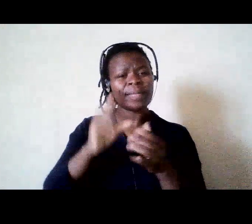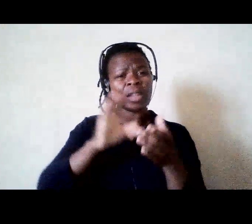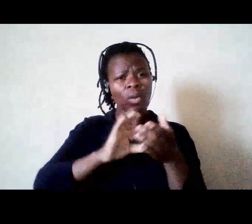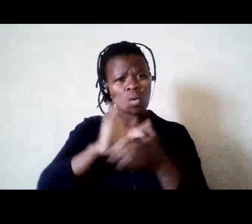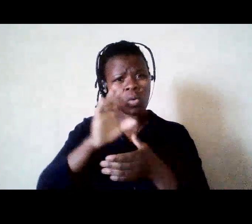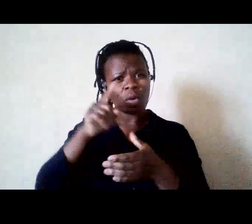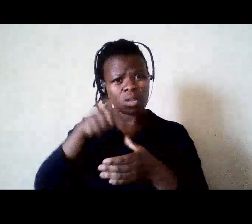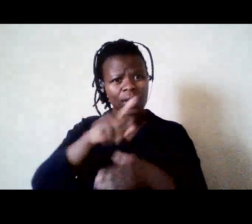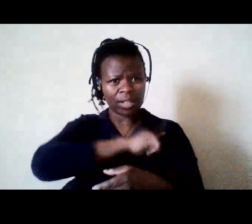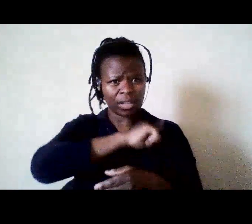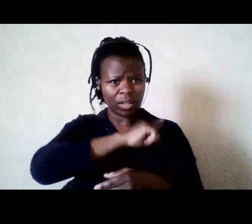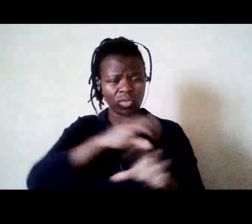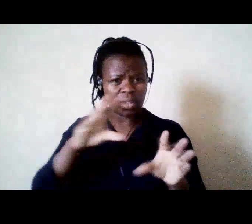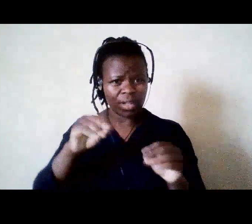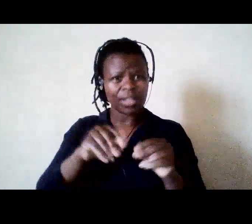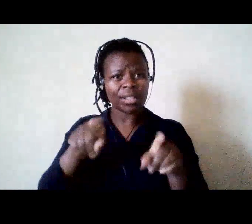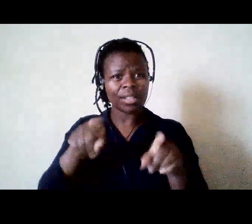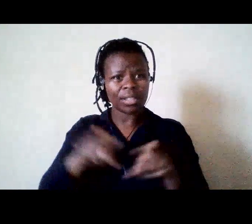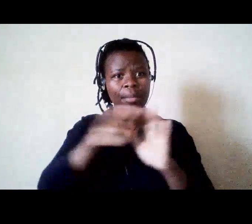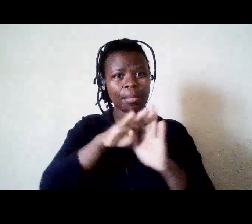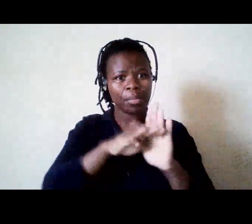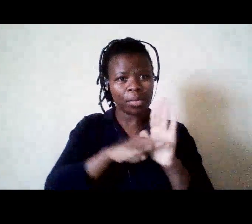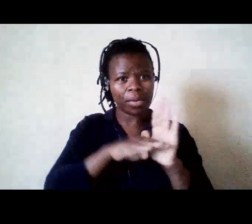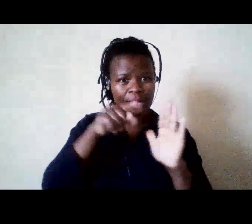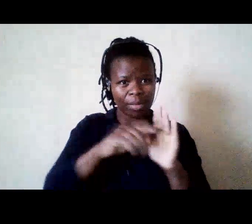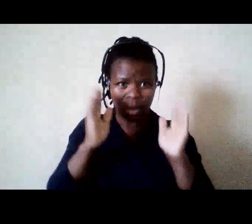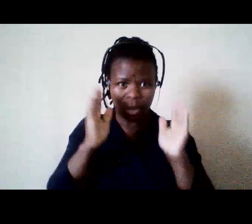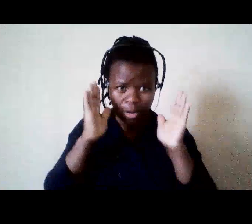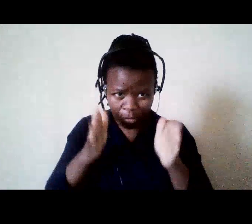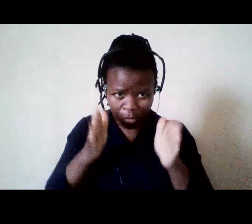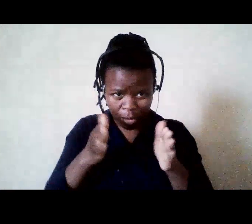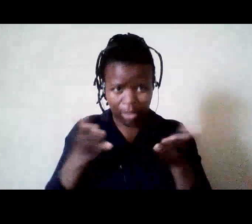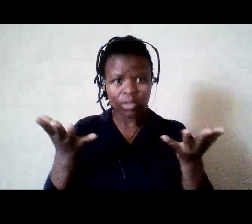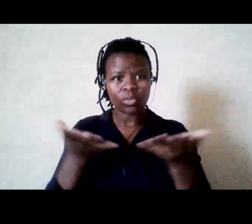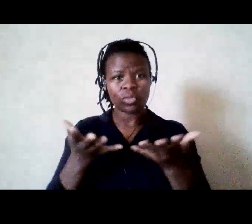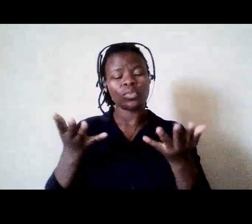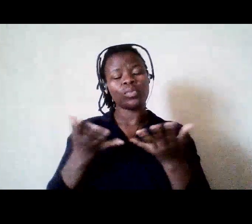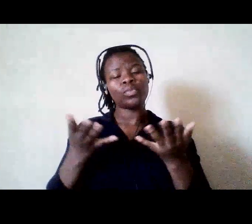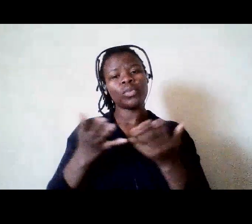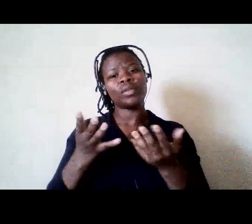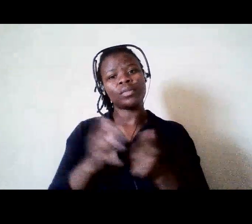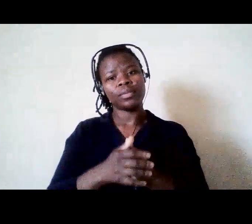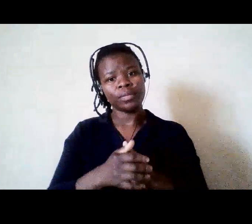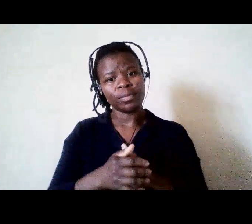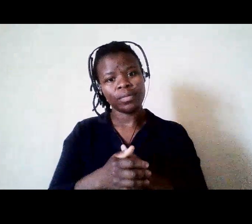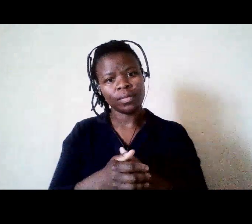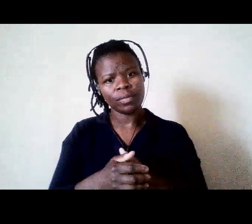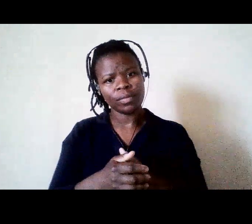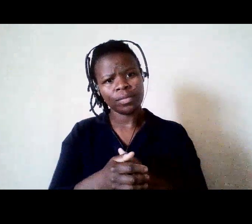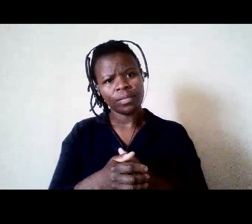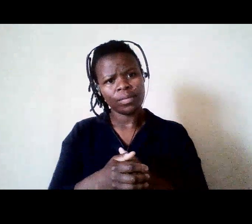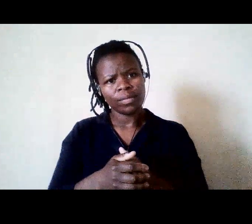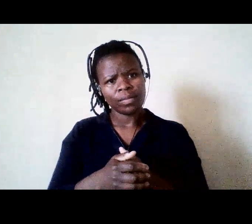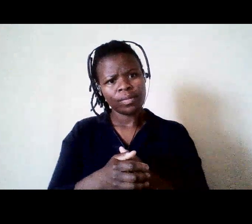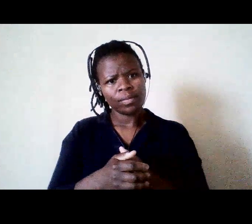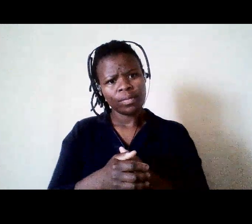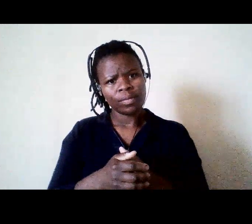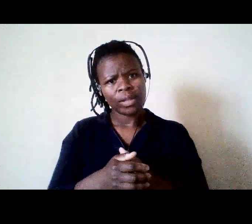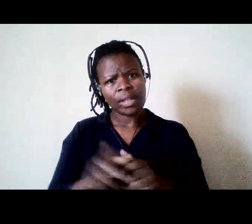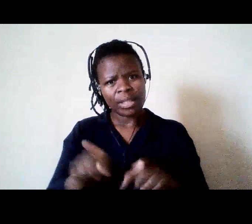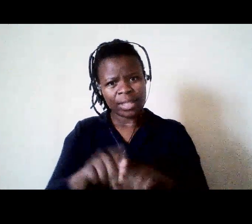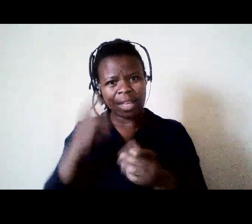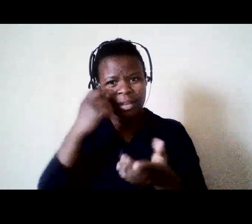the program focusing only on impairment. We talk about impairment, but because we need to know about the impairment. That's part of it.